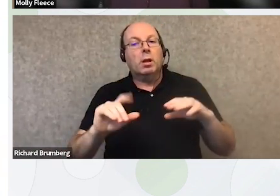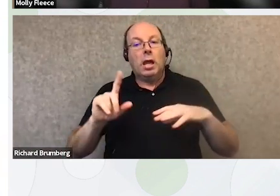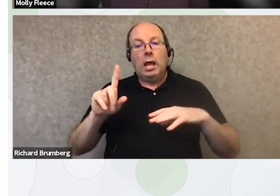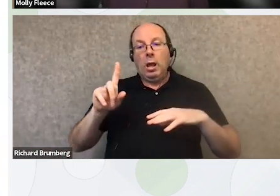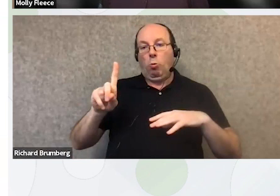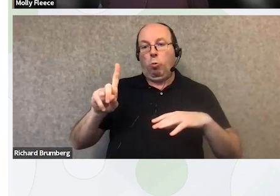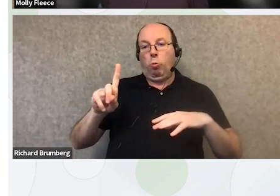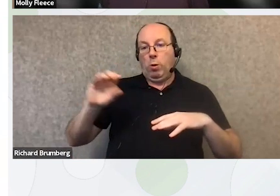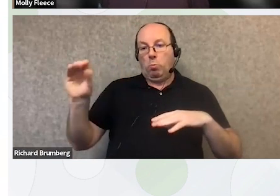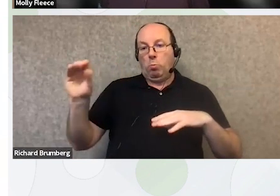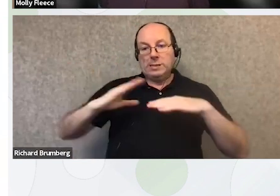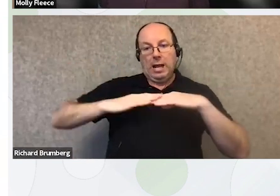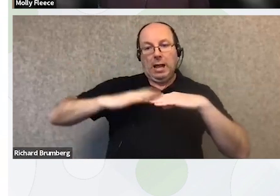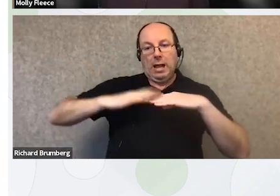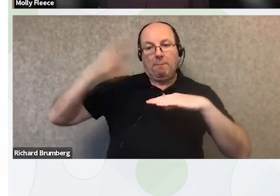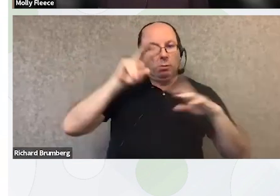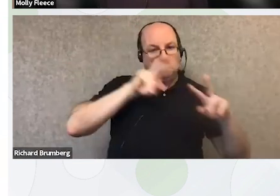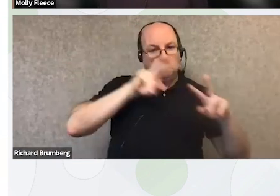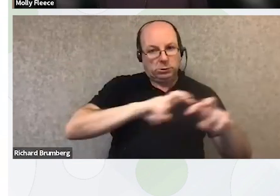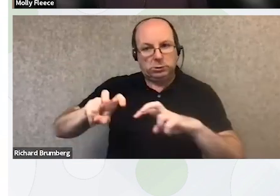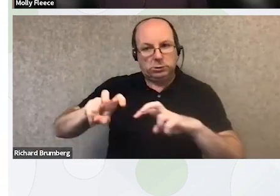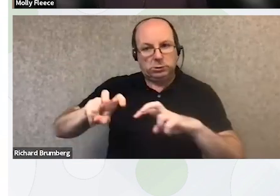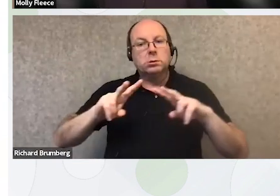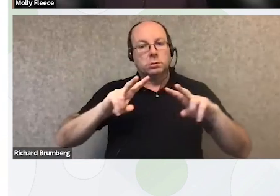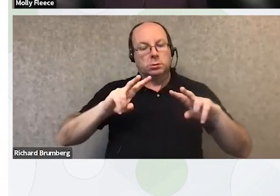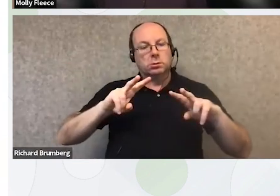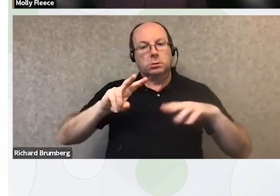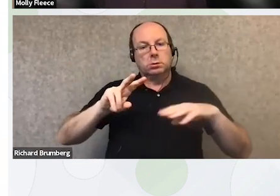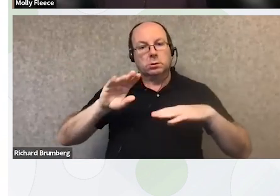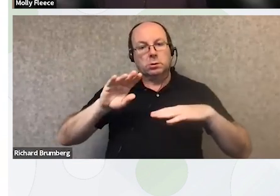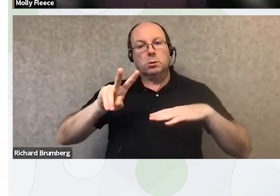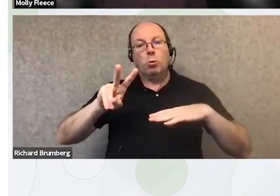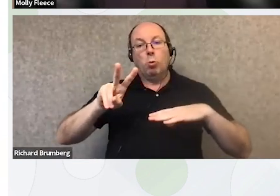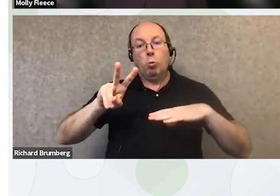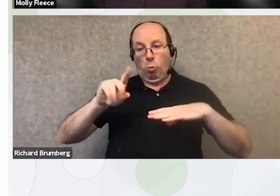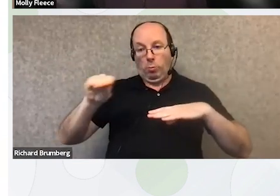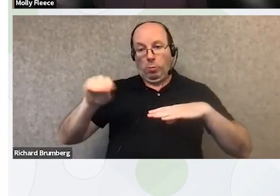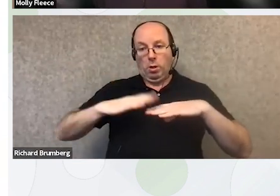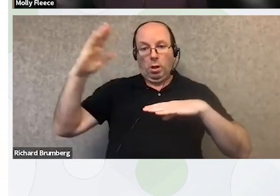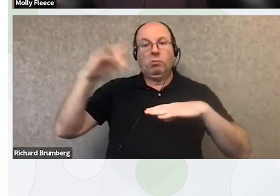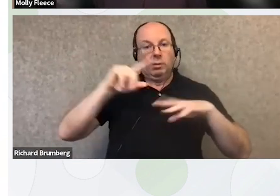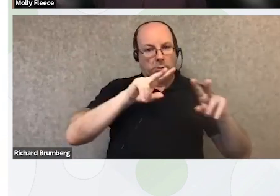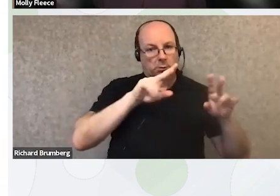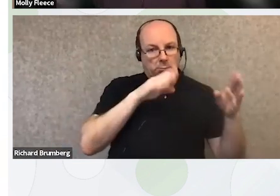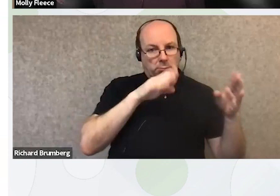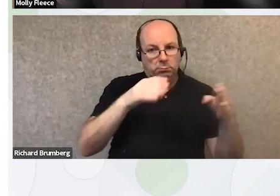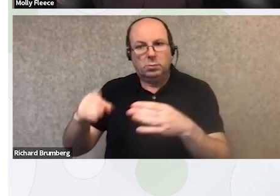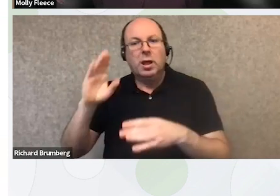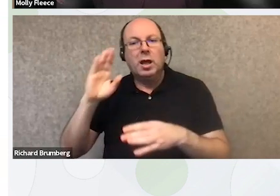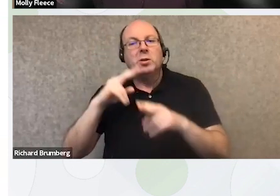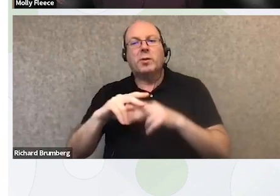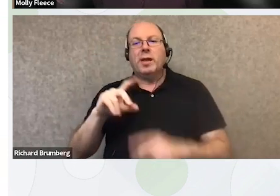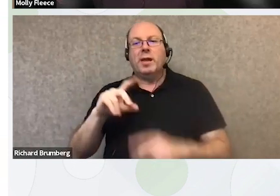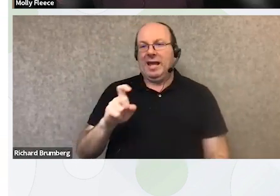1% threshold. So in the past few weeks, you may have heard many people talking about the